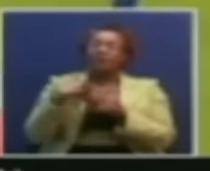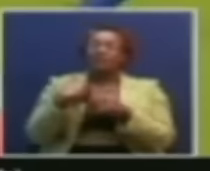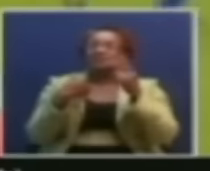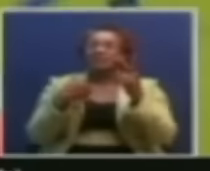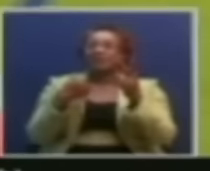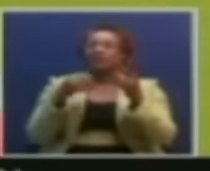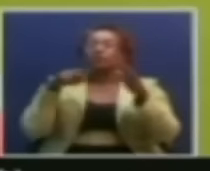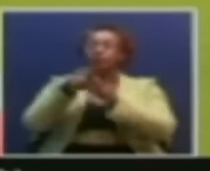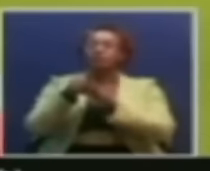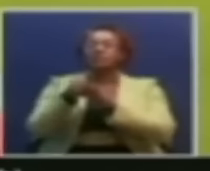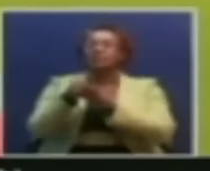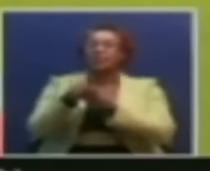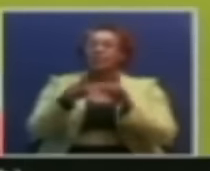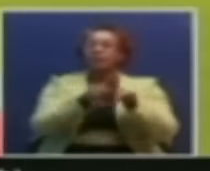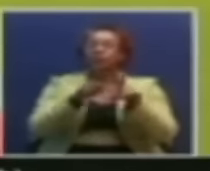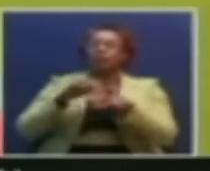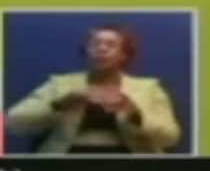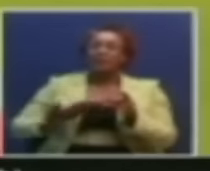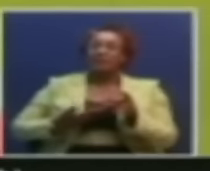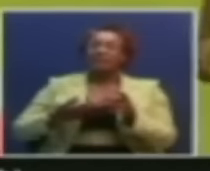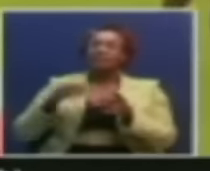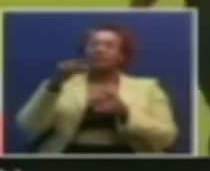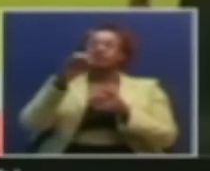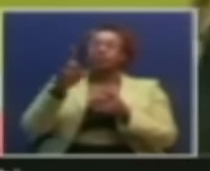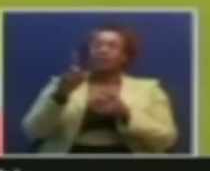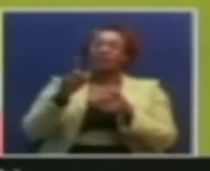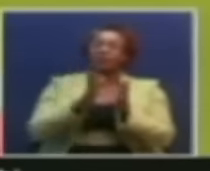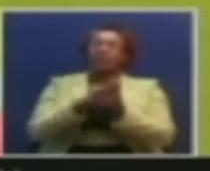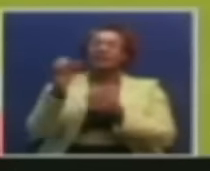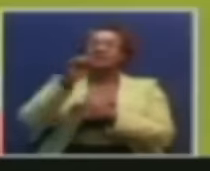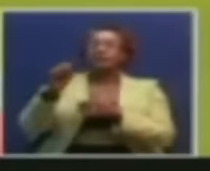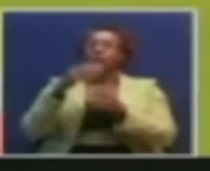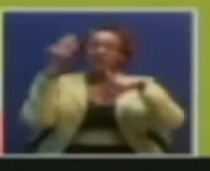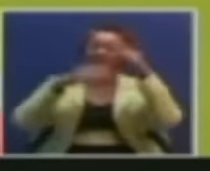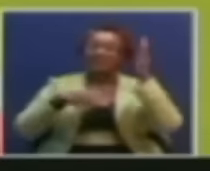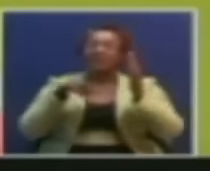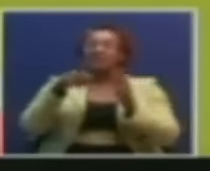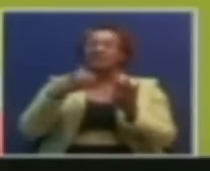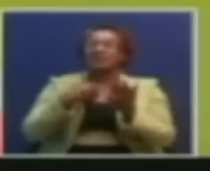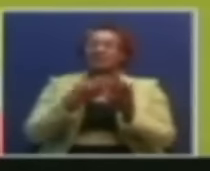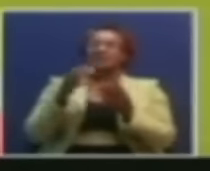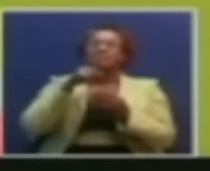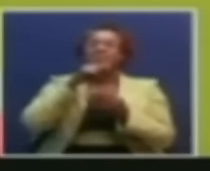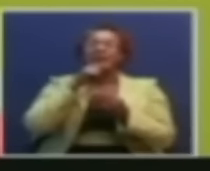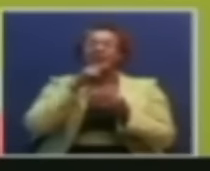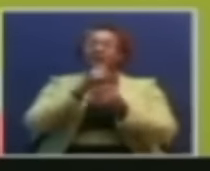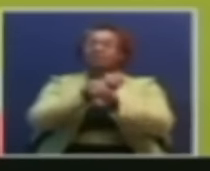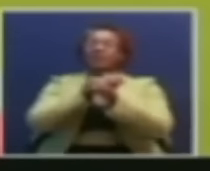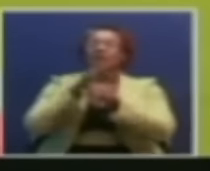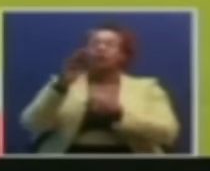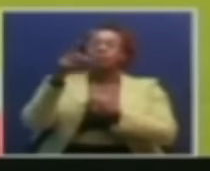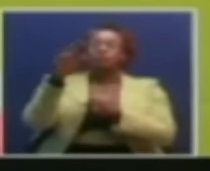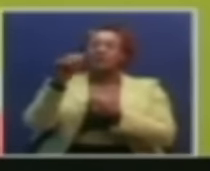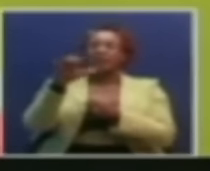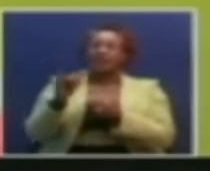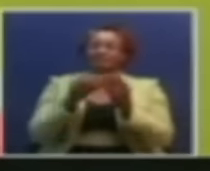hand. Still on the Women's League, Sliders drew 1-1 with Strathmore University. This has men's defending champions Butali Warriors thrashed Bay